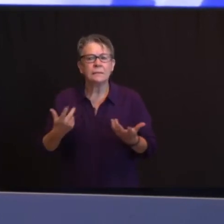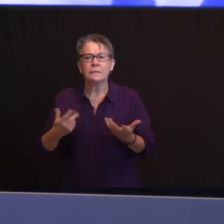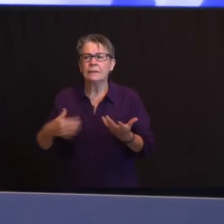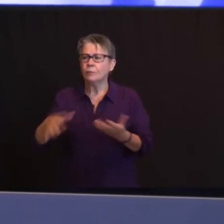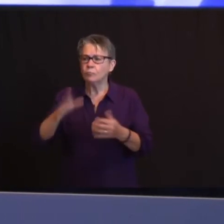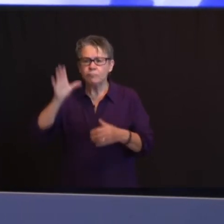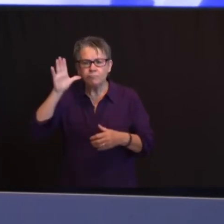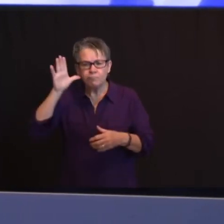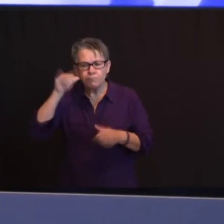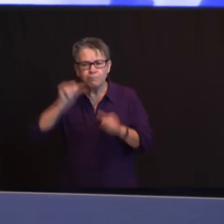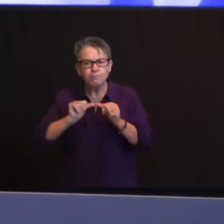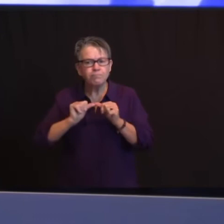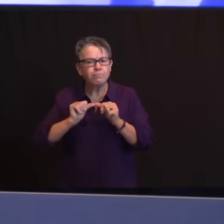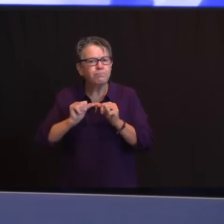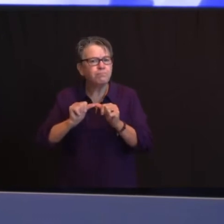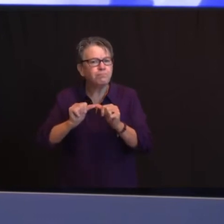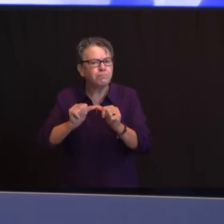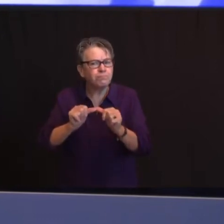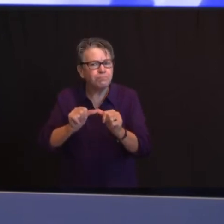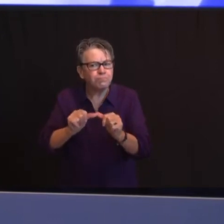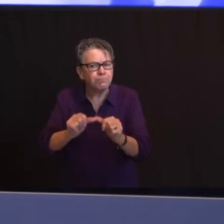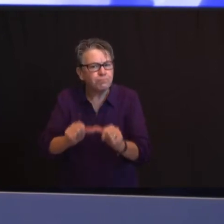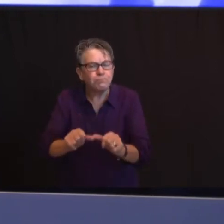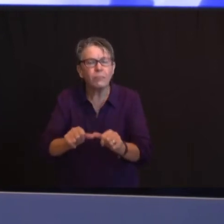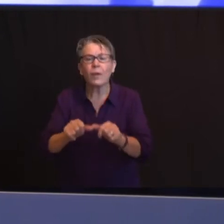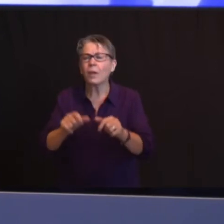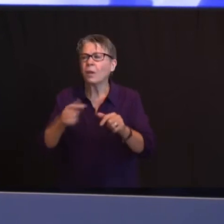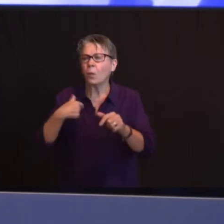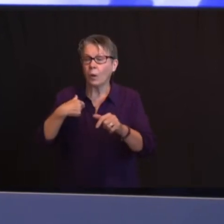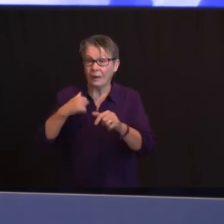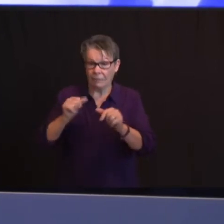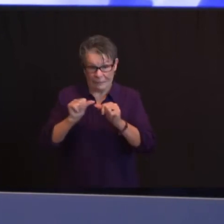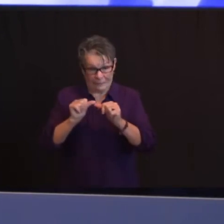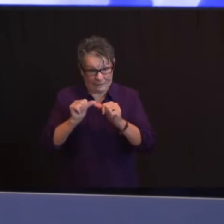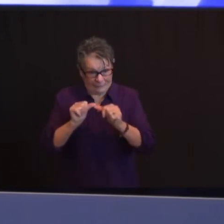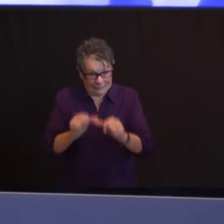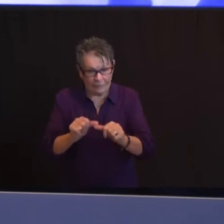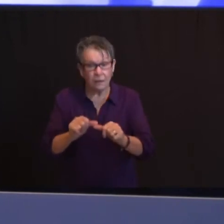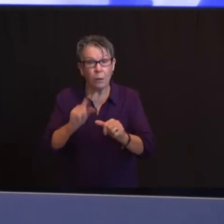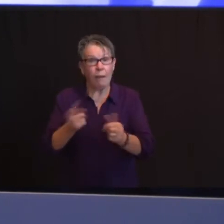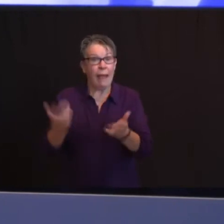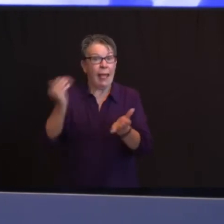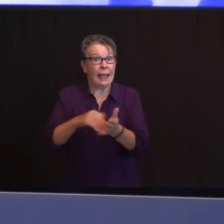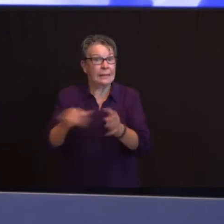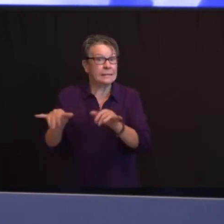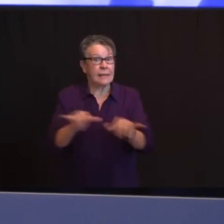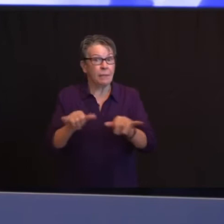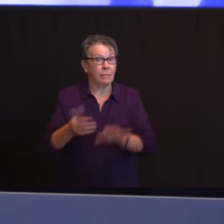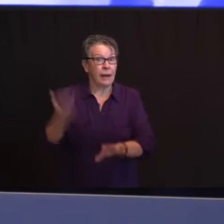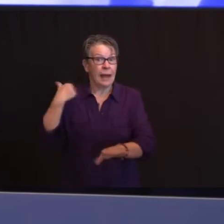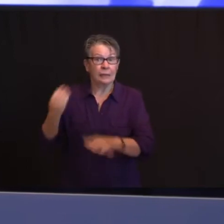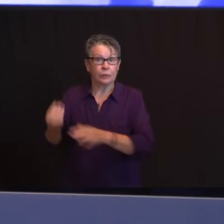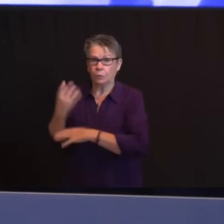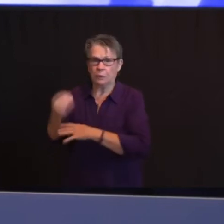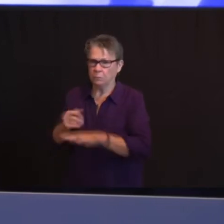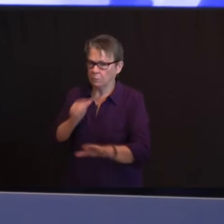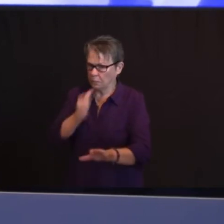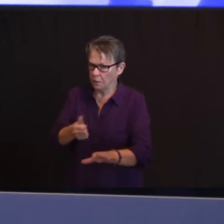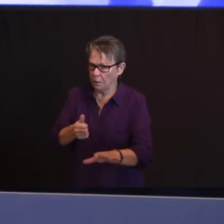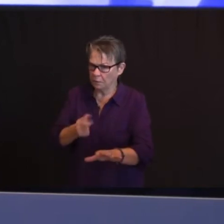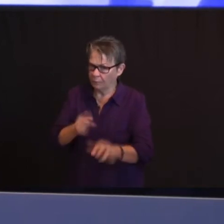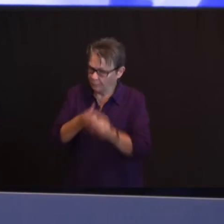it is personal responsibility. And our biggest increases are coming from small social gatherings. That's behind